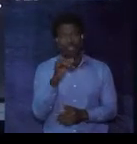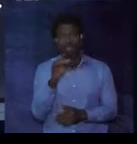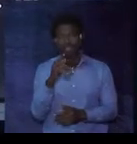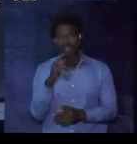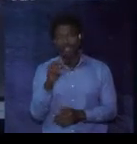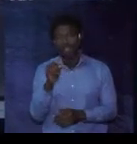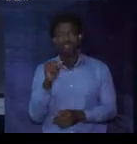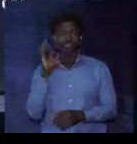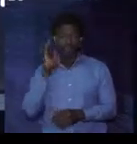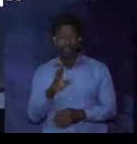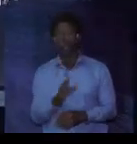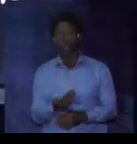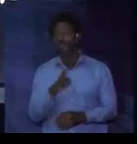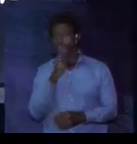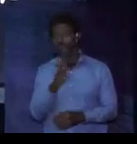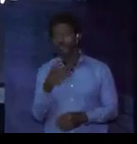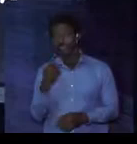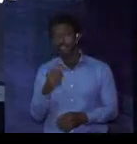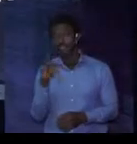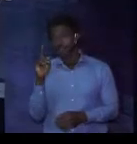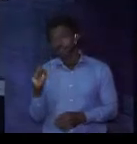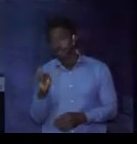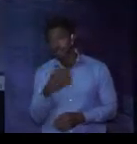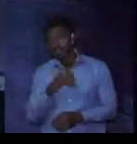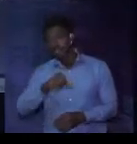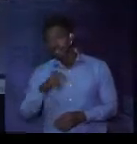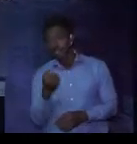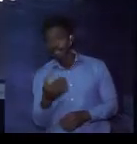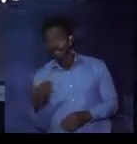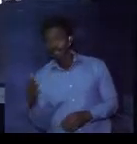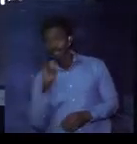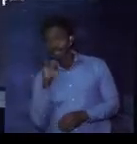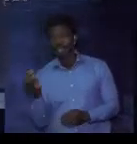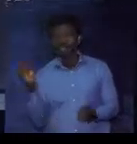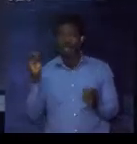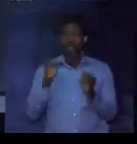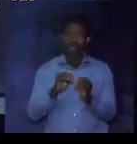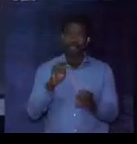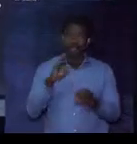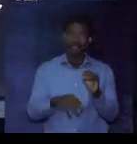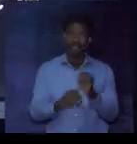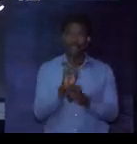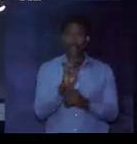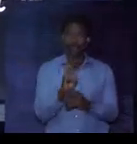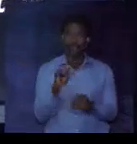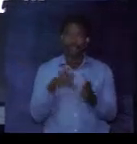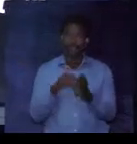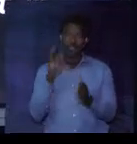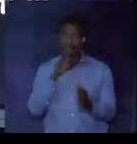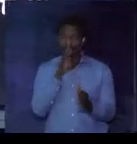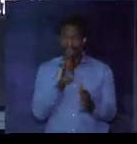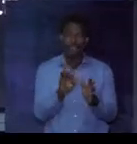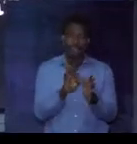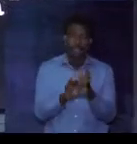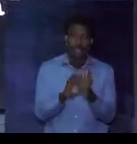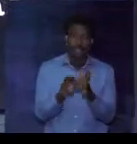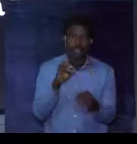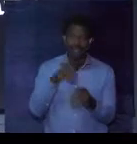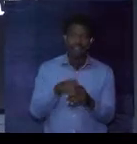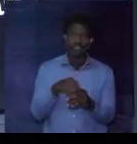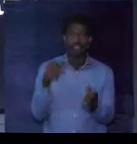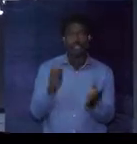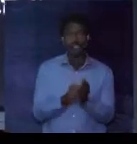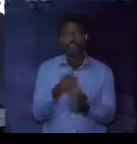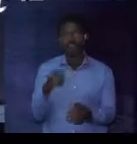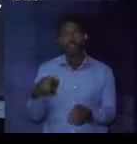digits from the right represent the ones. Any other thing after that is already more than ones. It's already going to be